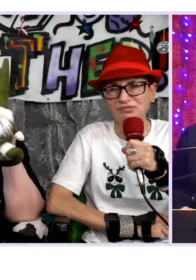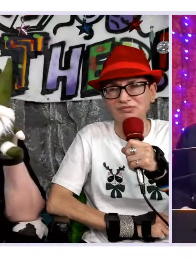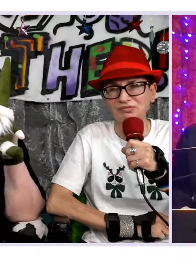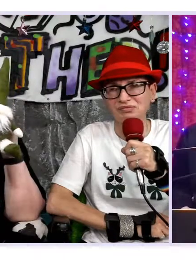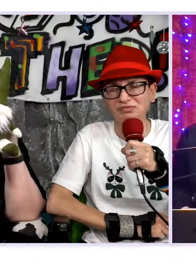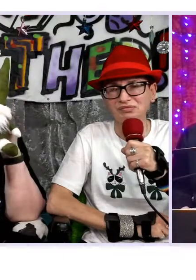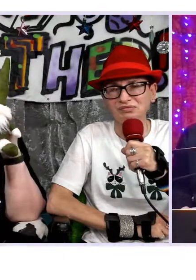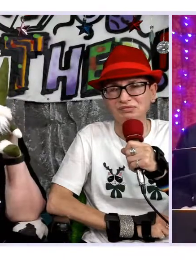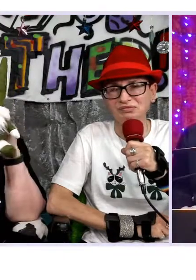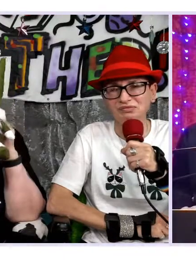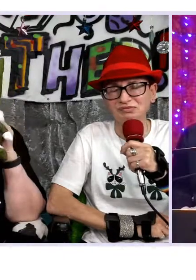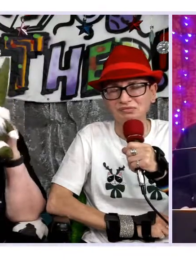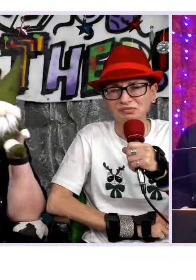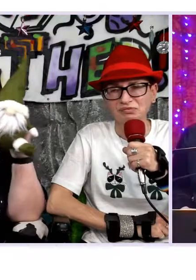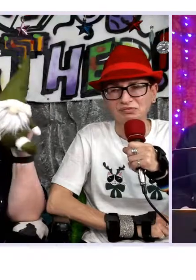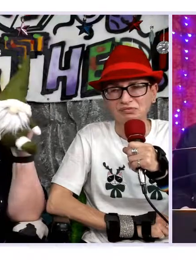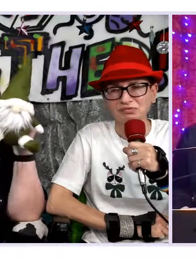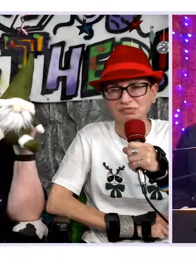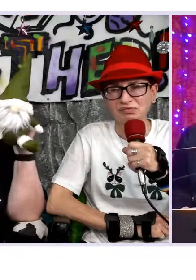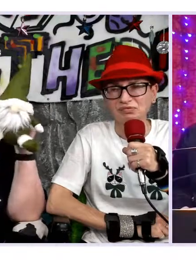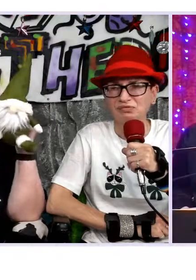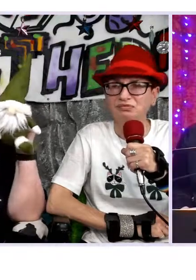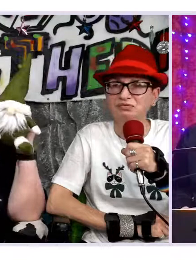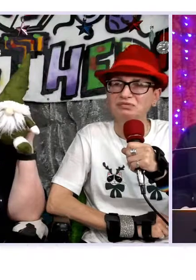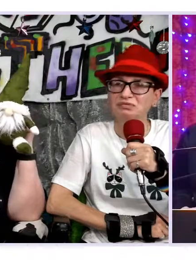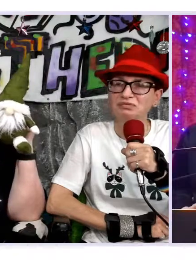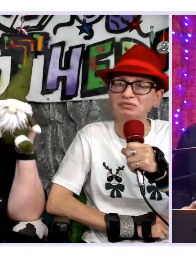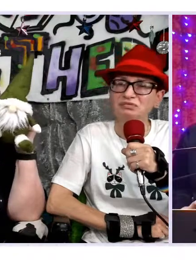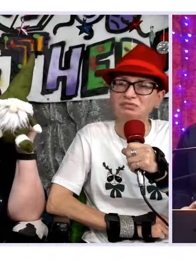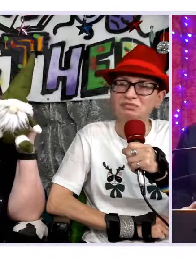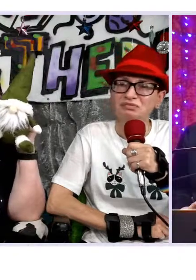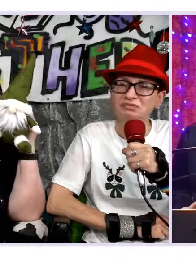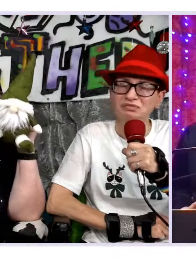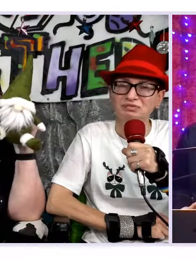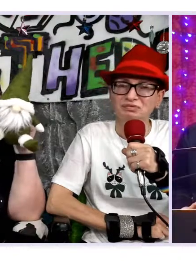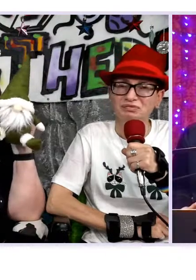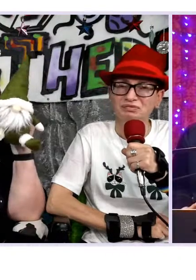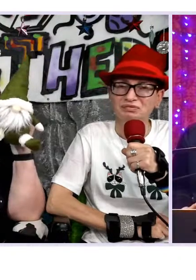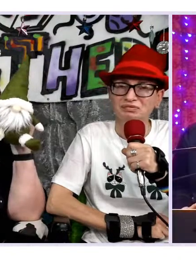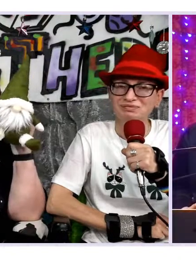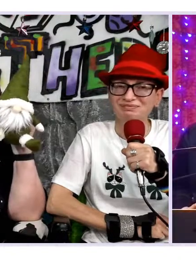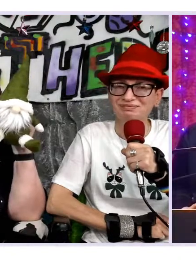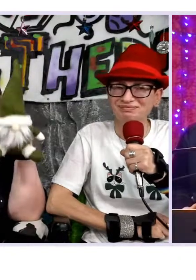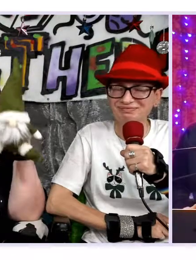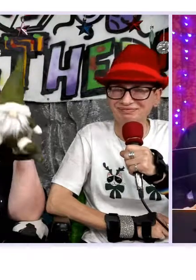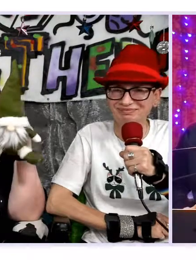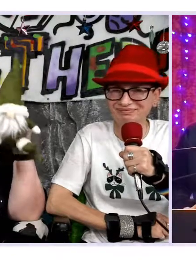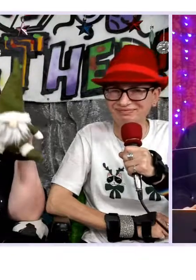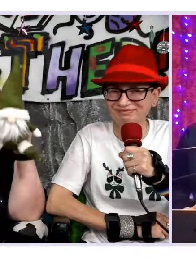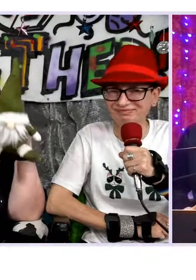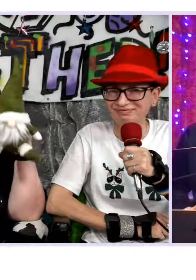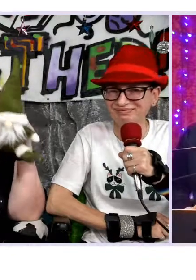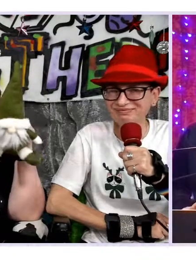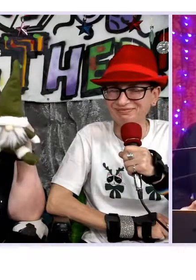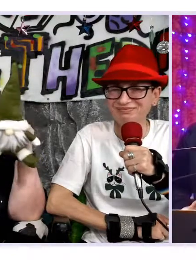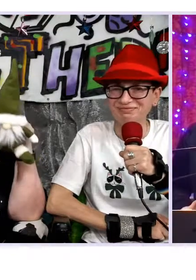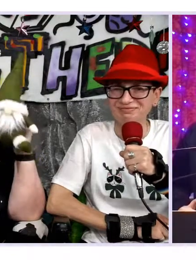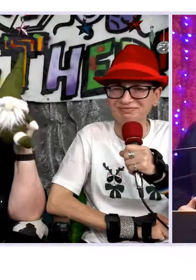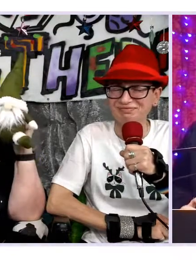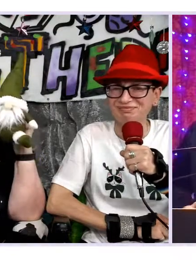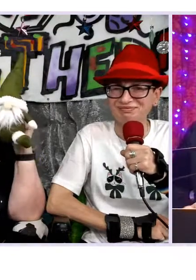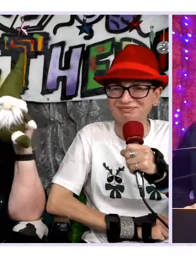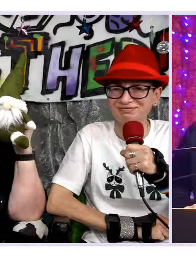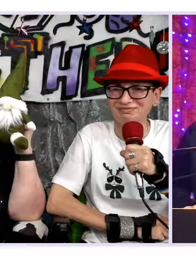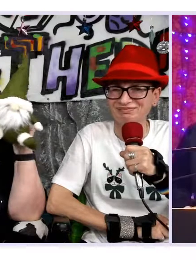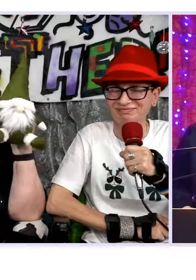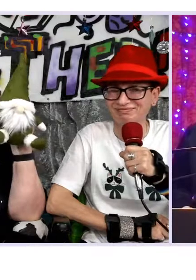at Clockwork Toy Race. London are using their victorious green teddy,